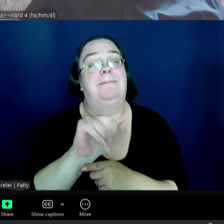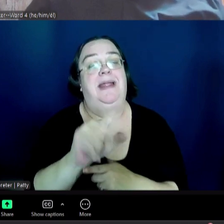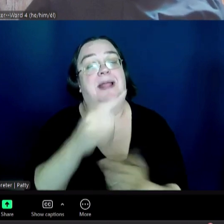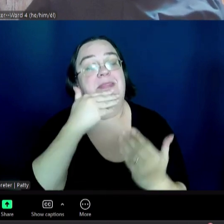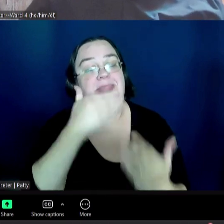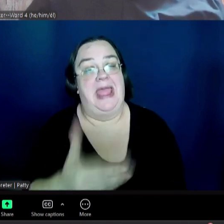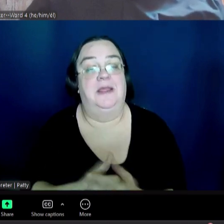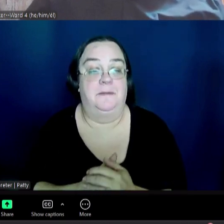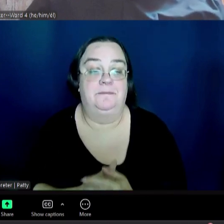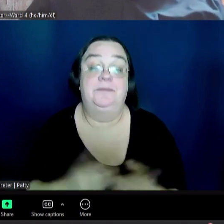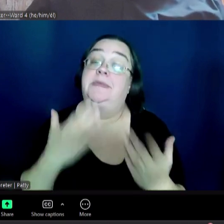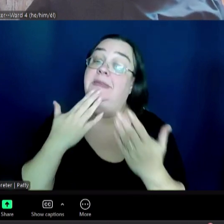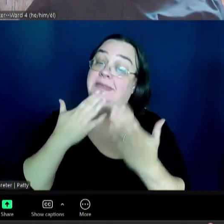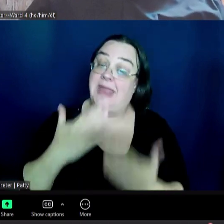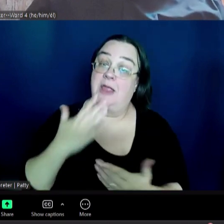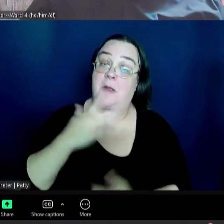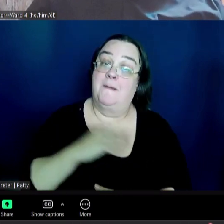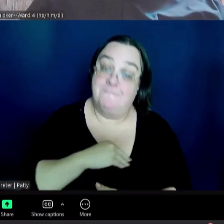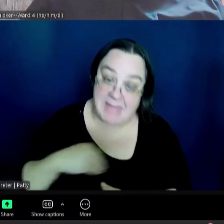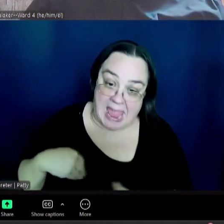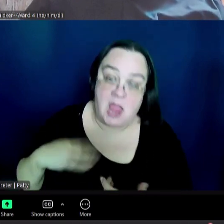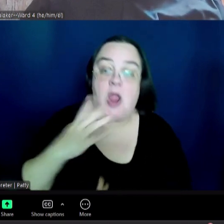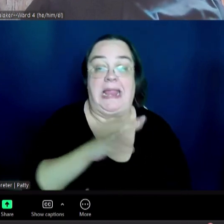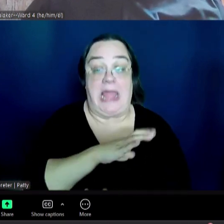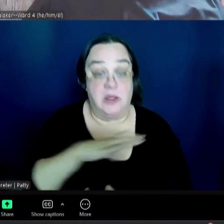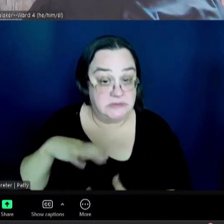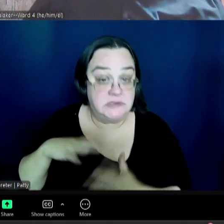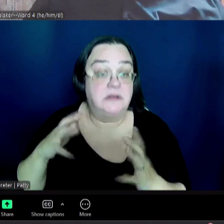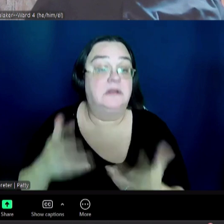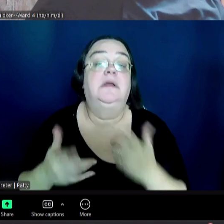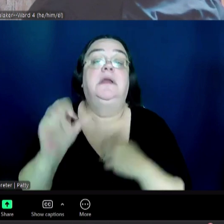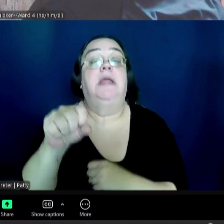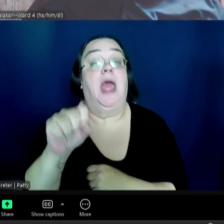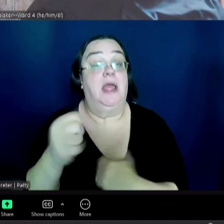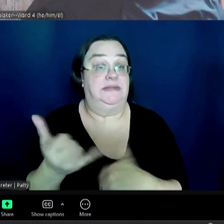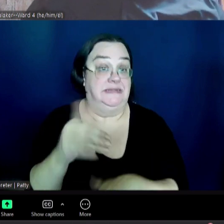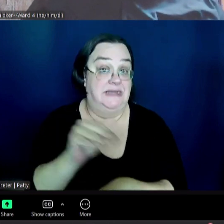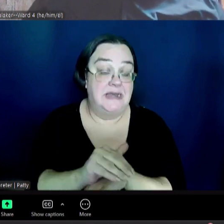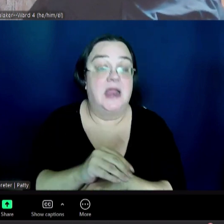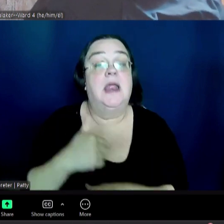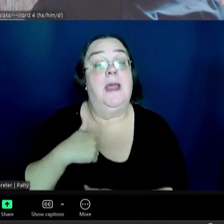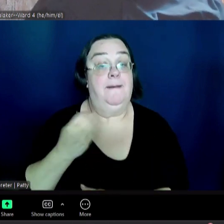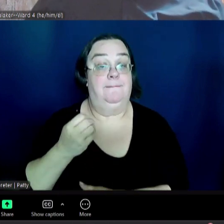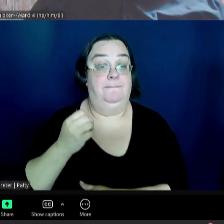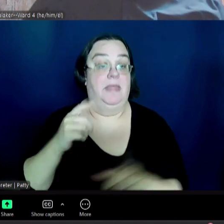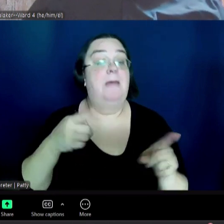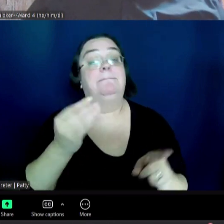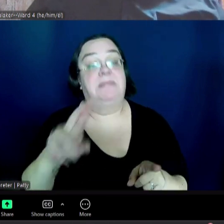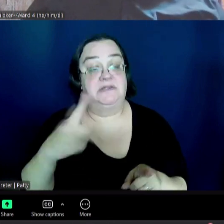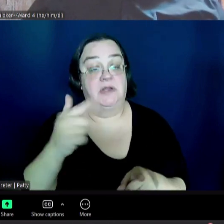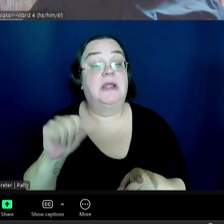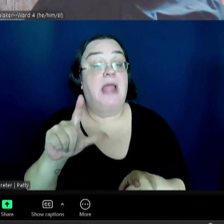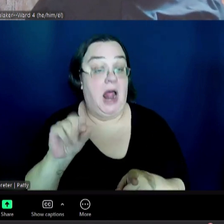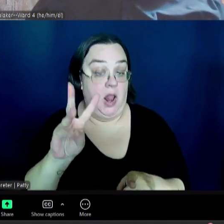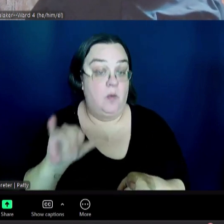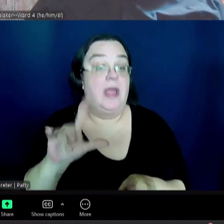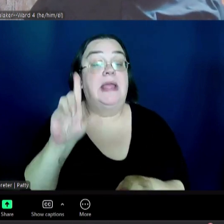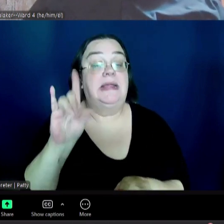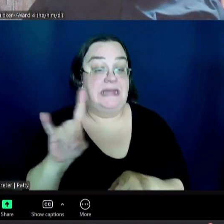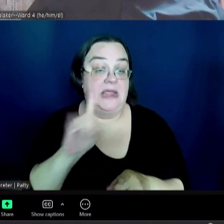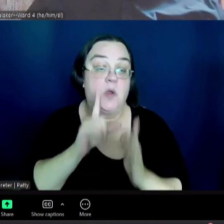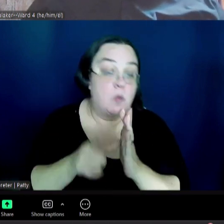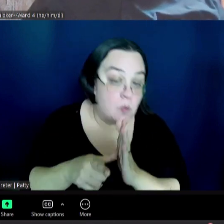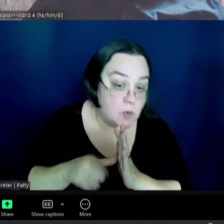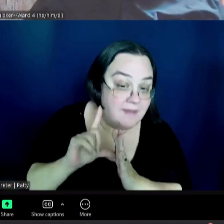Thank you, Madam Mayor and Town Council. Yes, tonight, Mr. Galloway did review it, actually to the